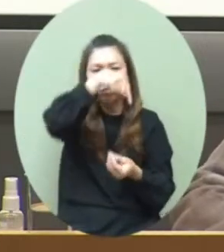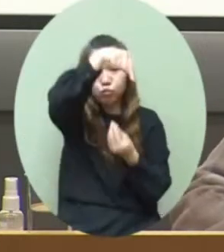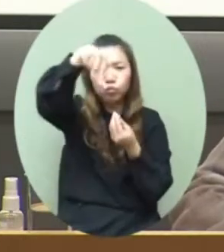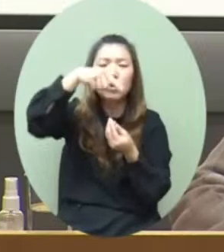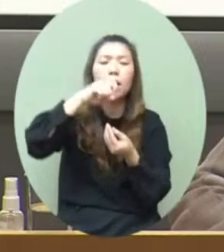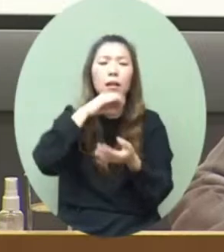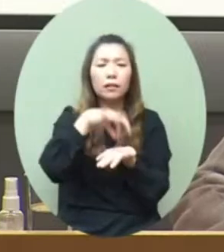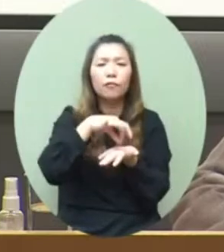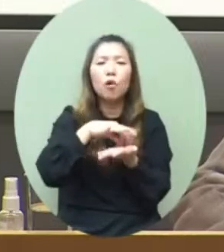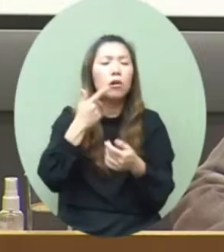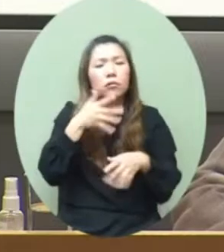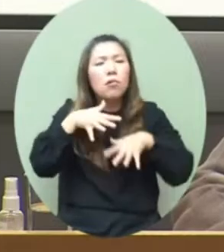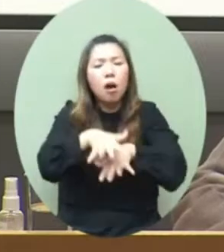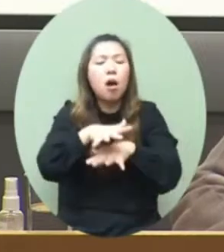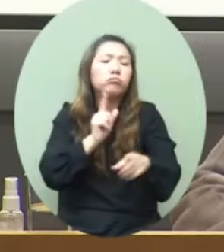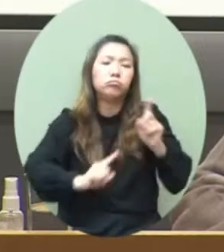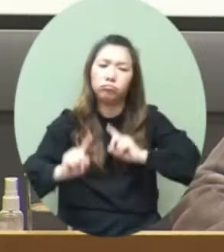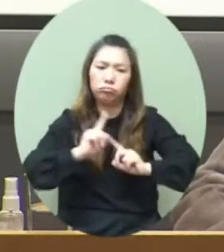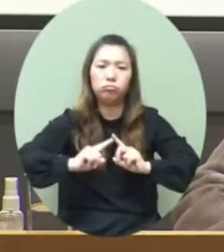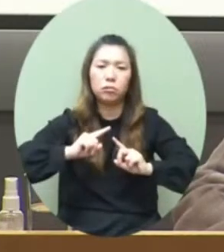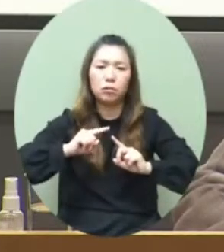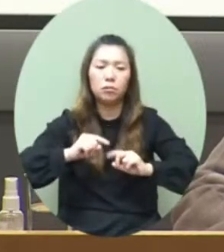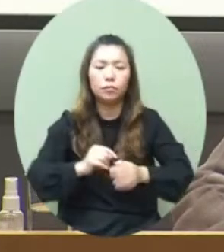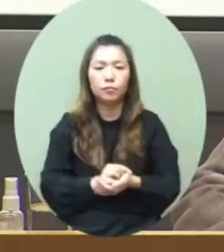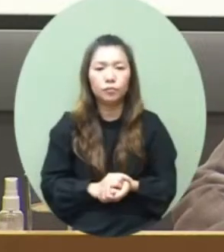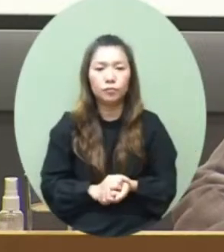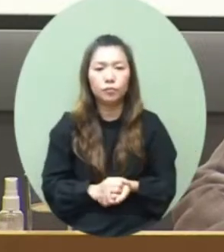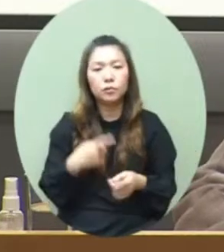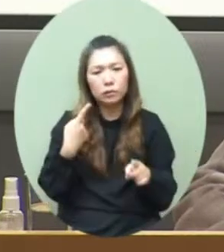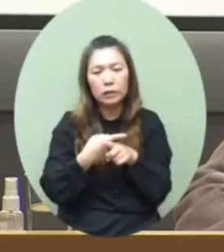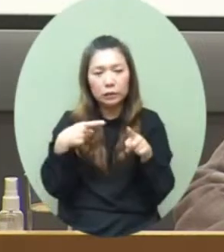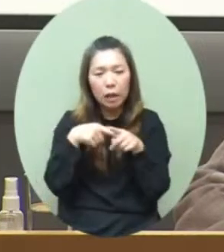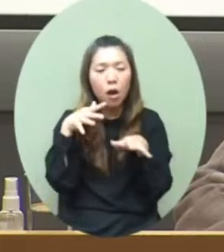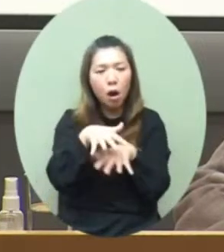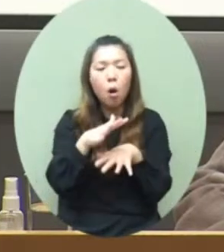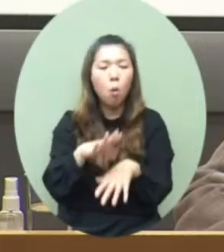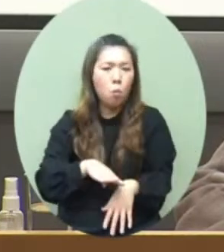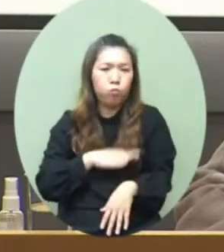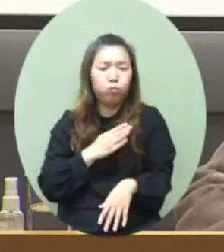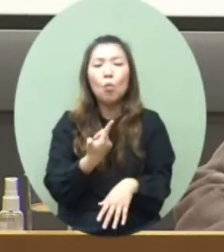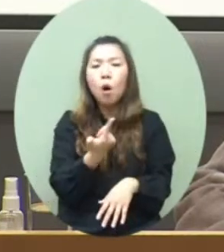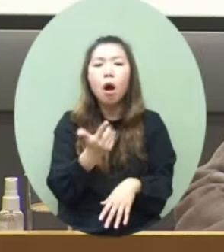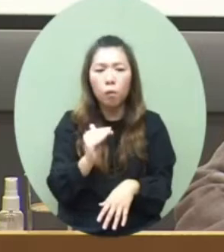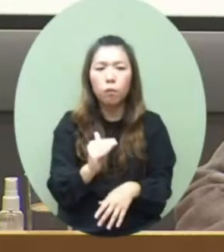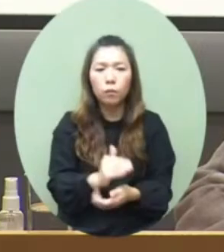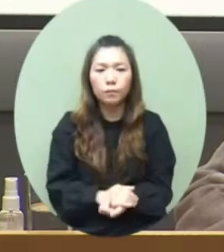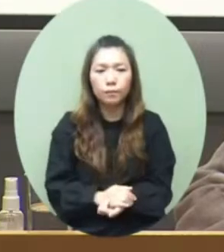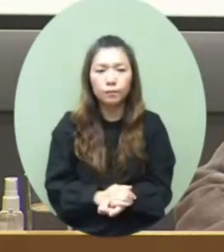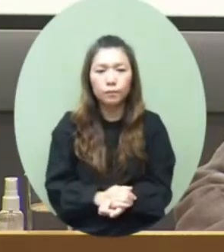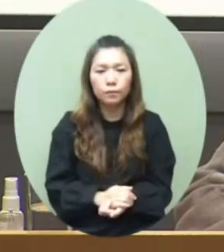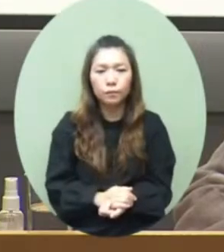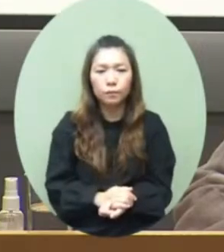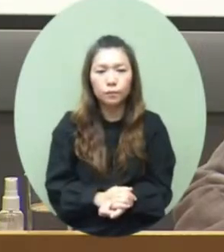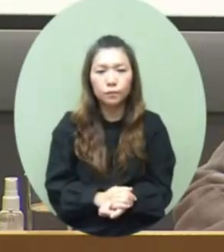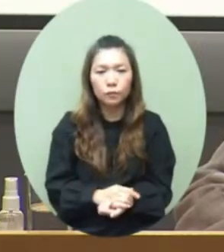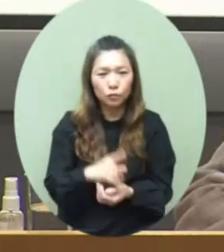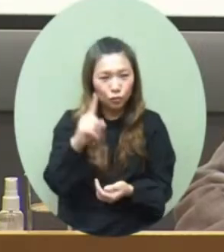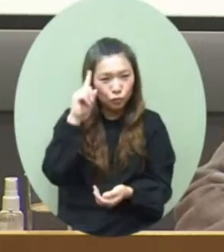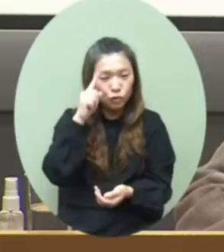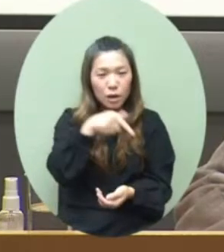they will take place in a plaza and in an open space. There are numerous exits and entrances. The